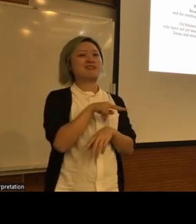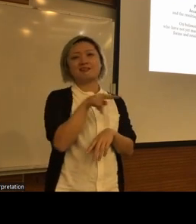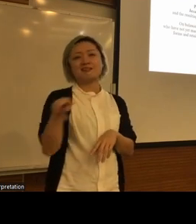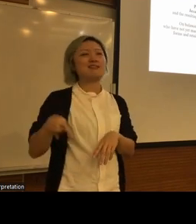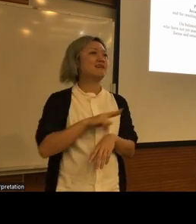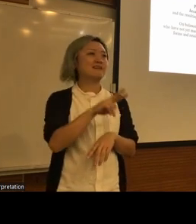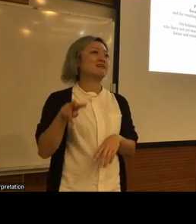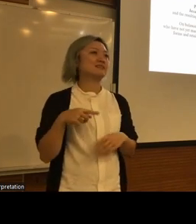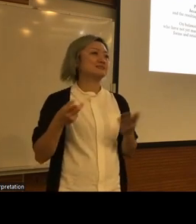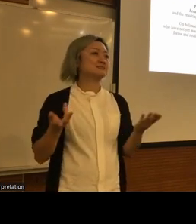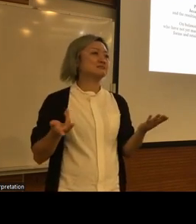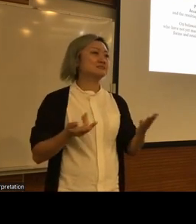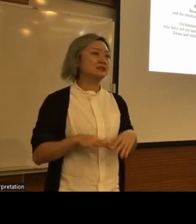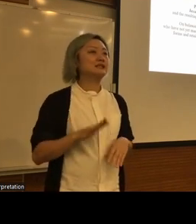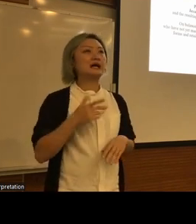beginners.